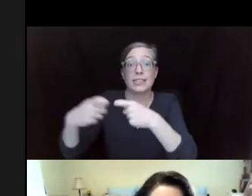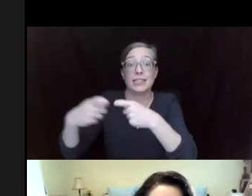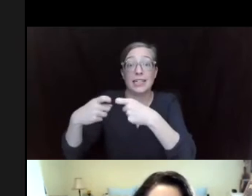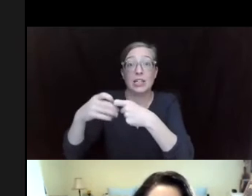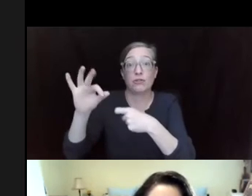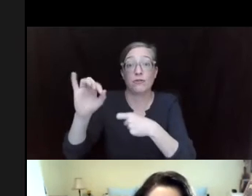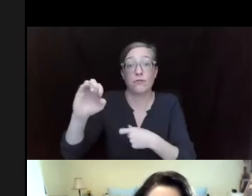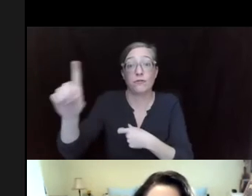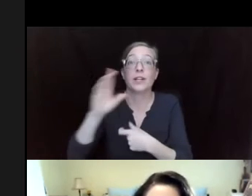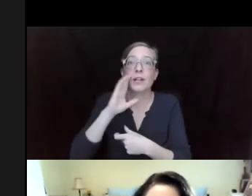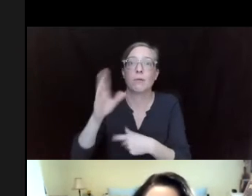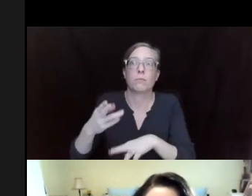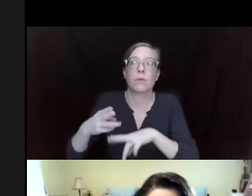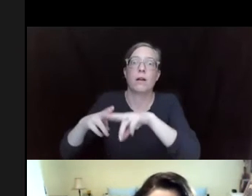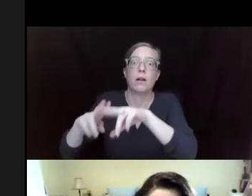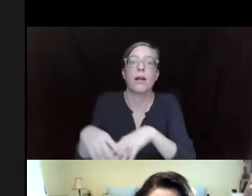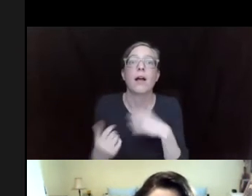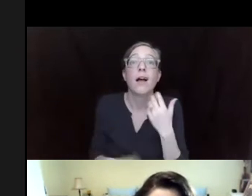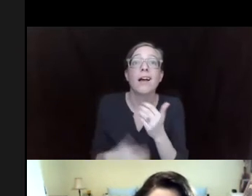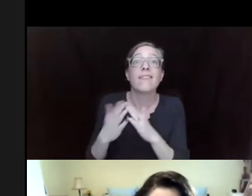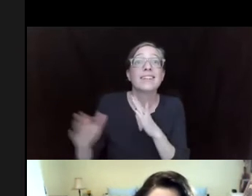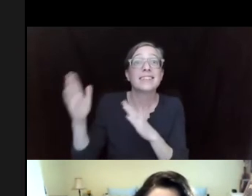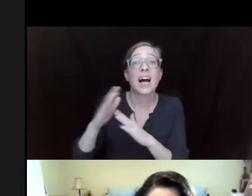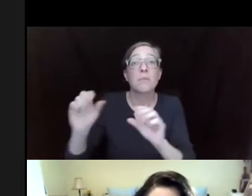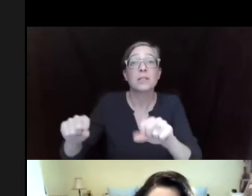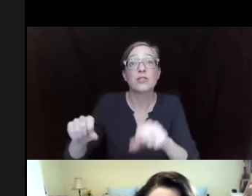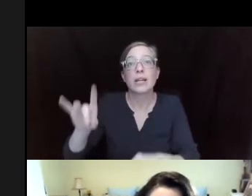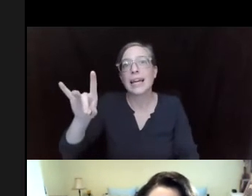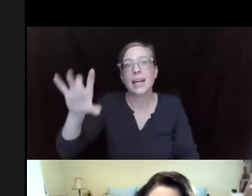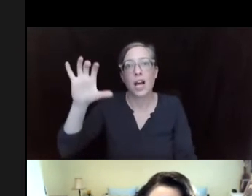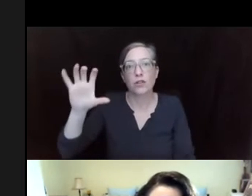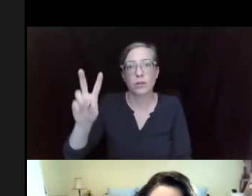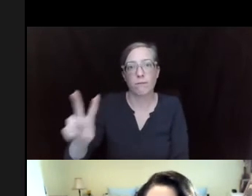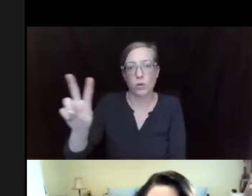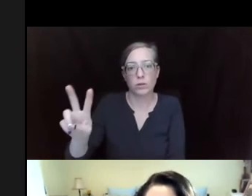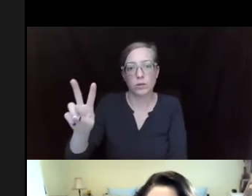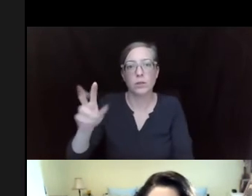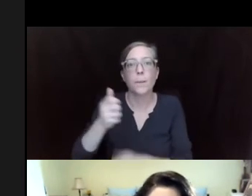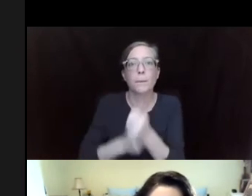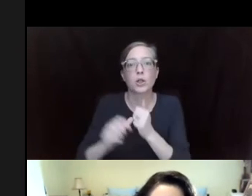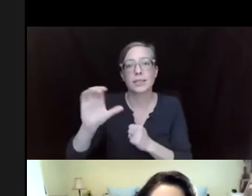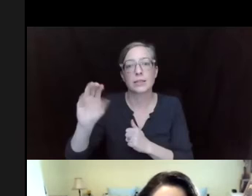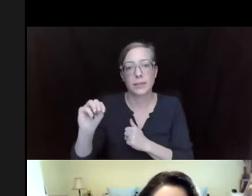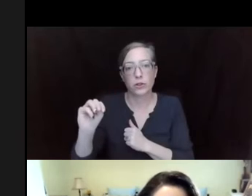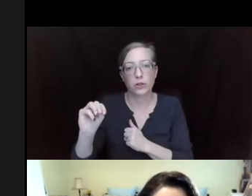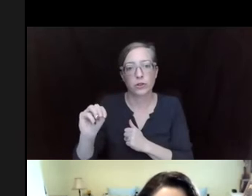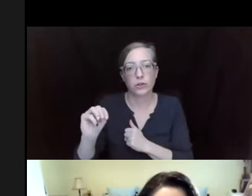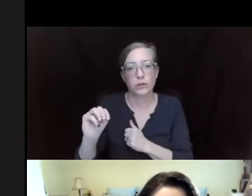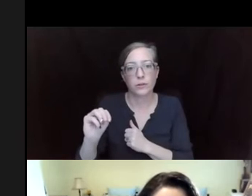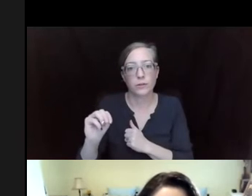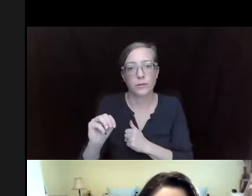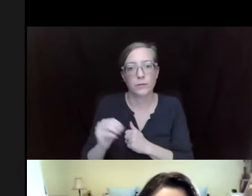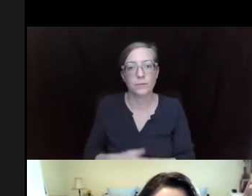The highest potential is 800 volts per centimeter, and that right there, that's trapping. And I want you to see